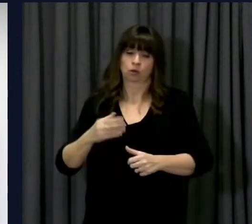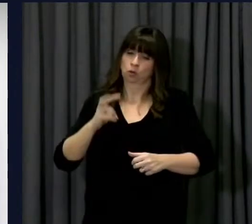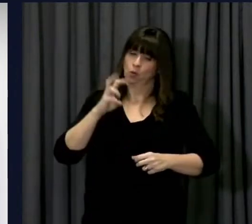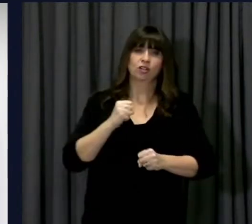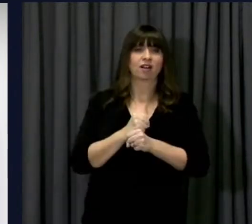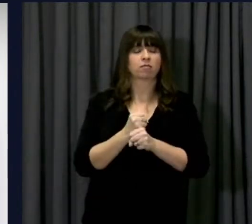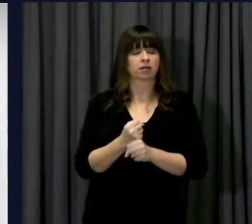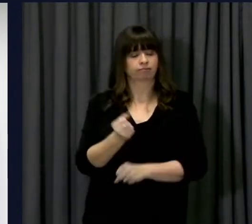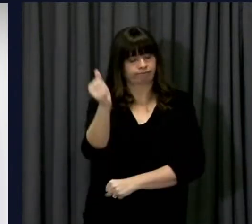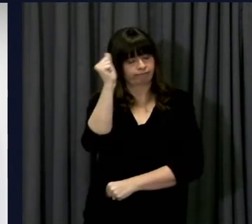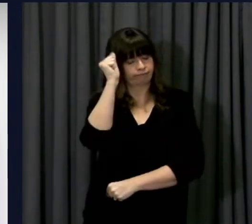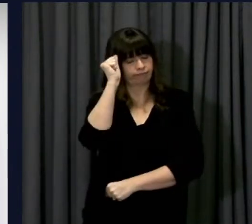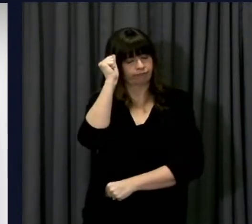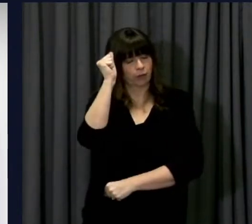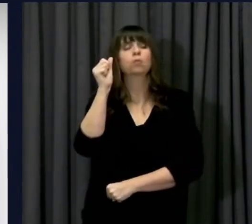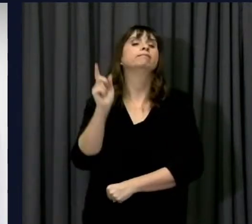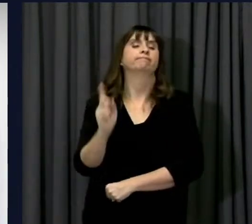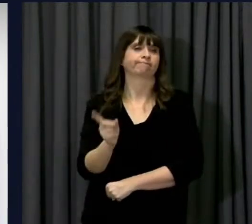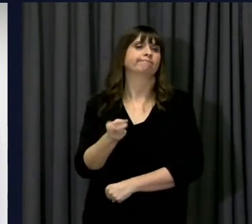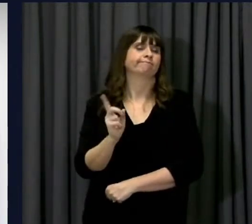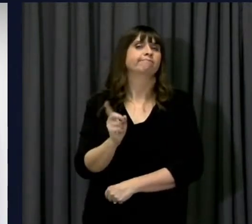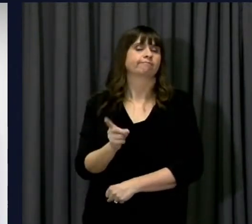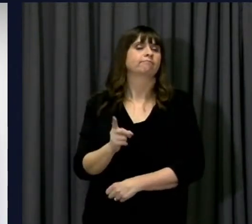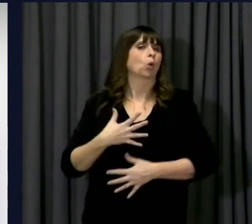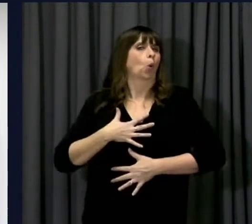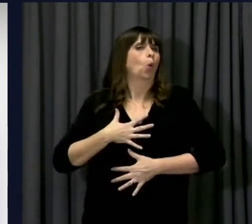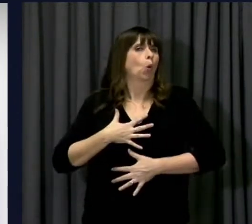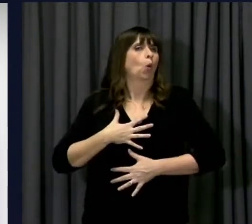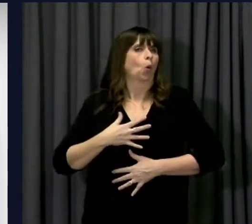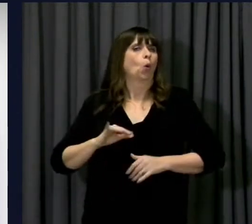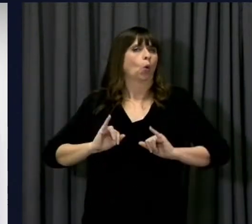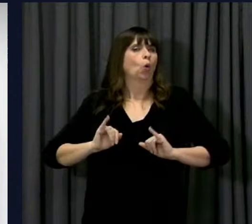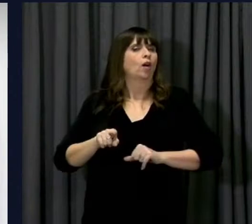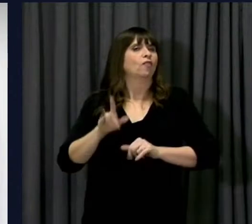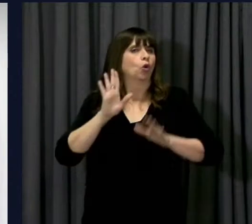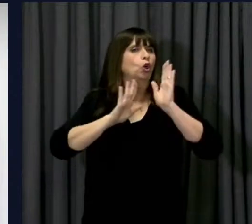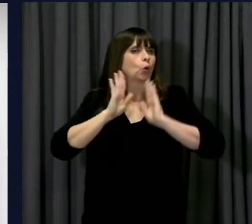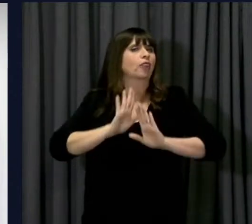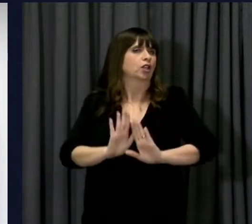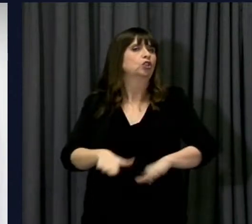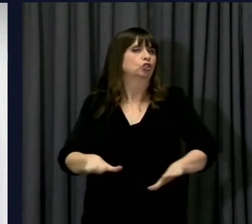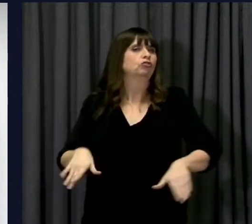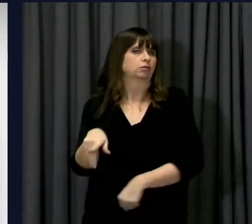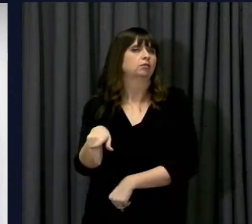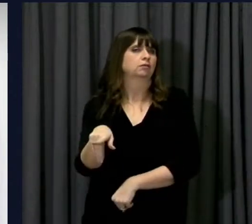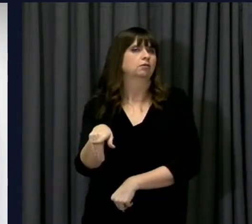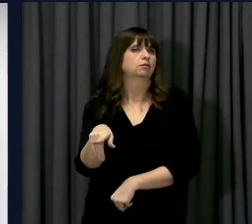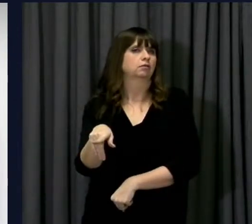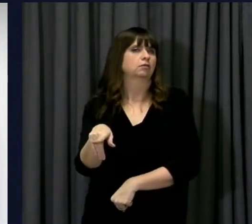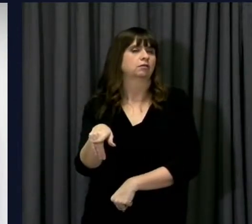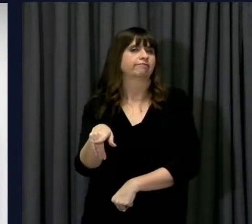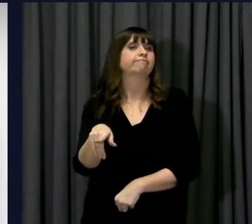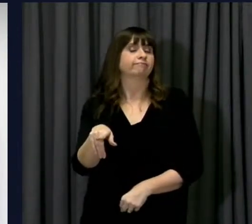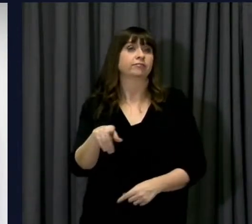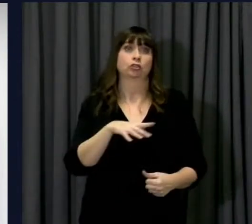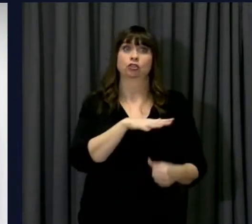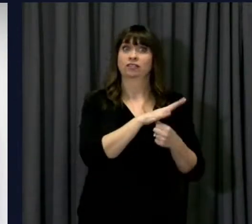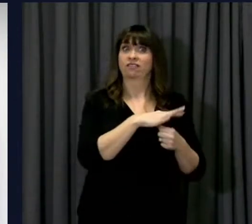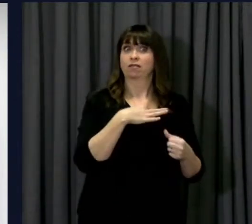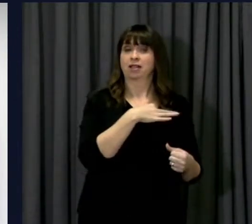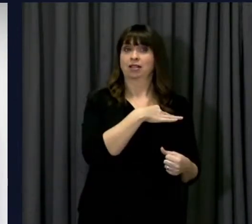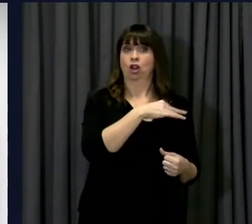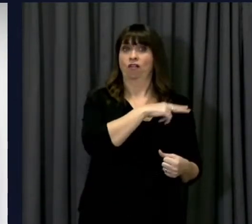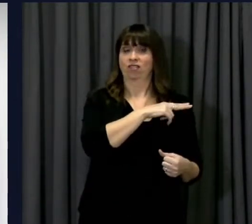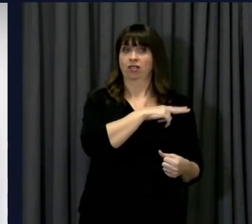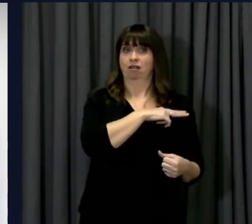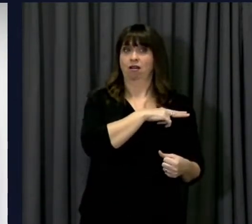commitment to do something that recognises the impact on children and young people. And the balance of the harms is something that the Chief Medical Officer spoke about at the